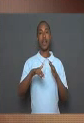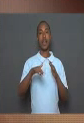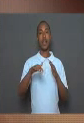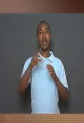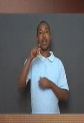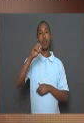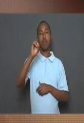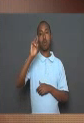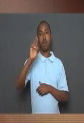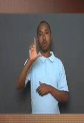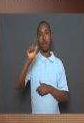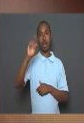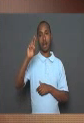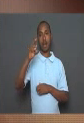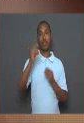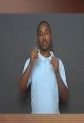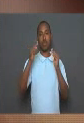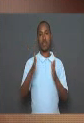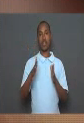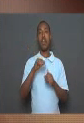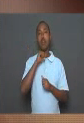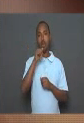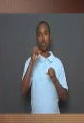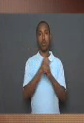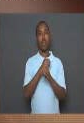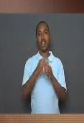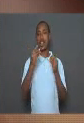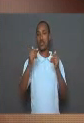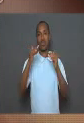polar solvents, not organic solvents.